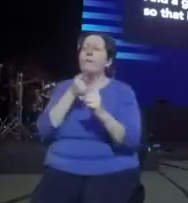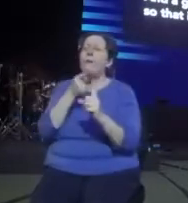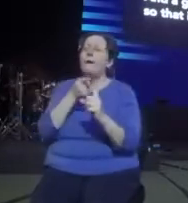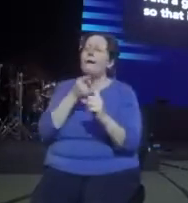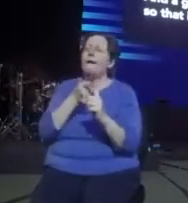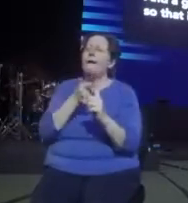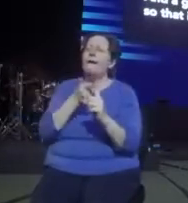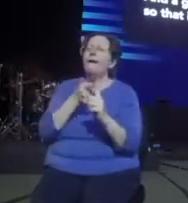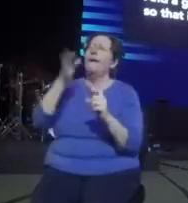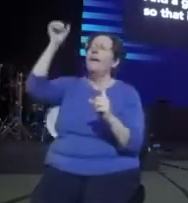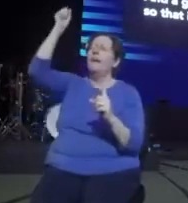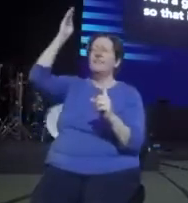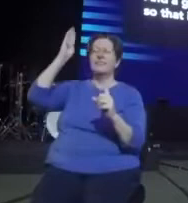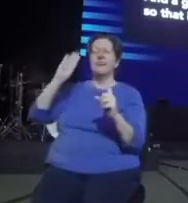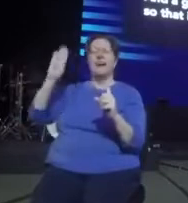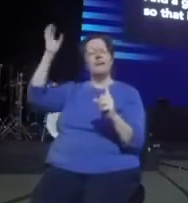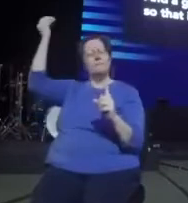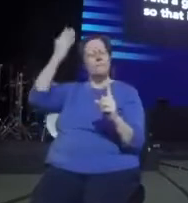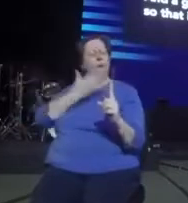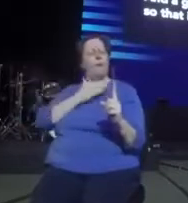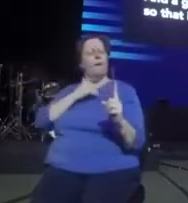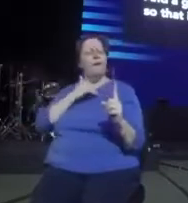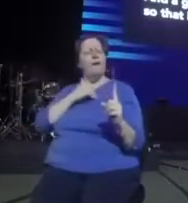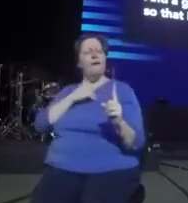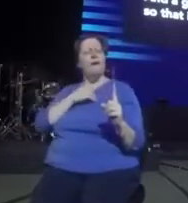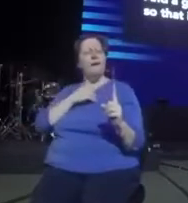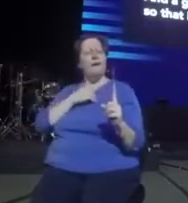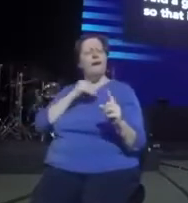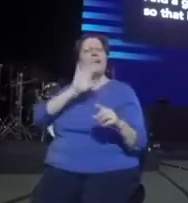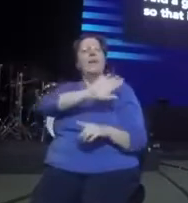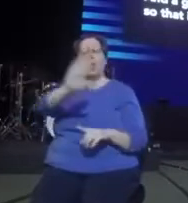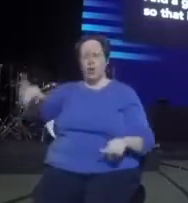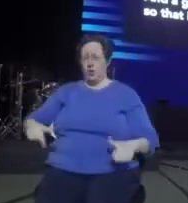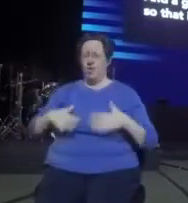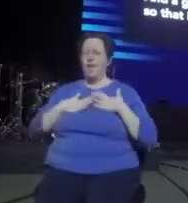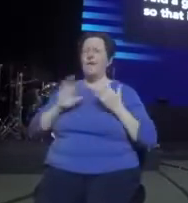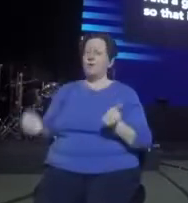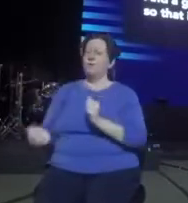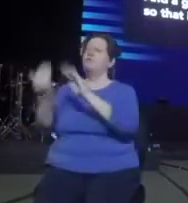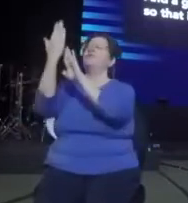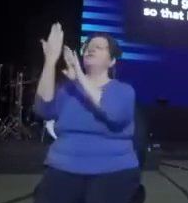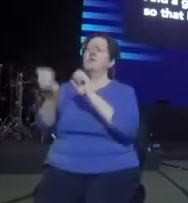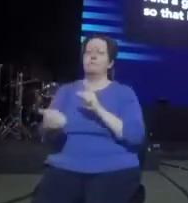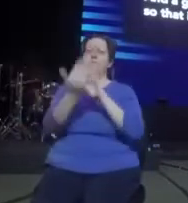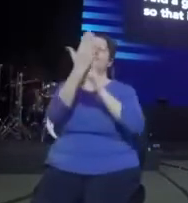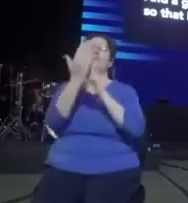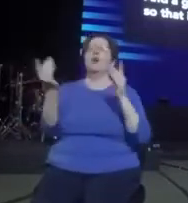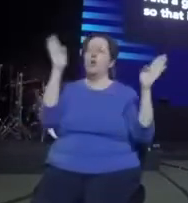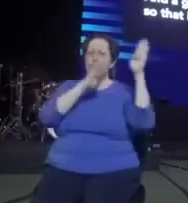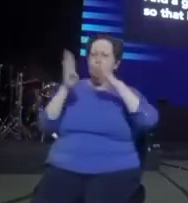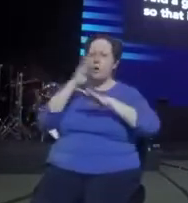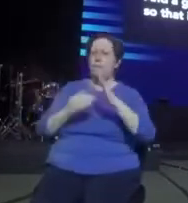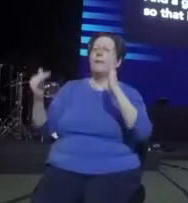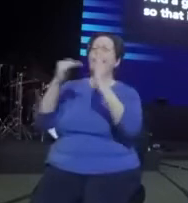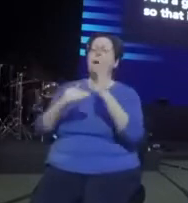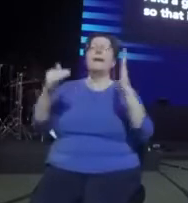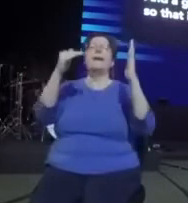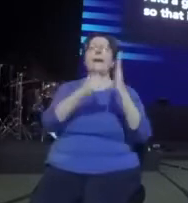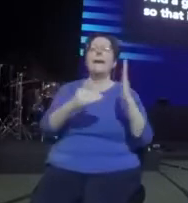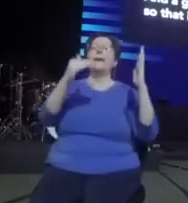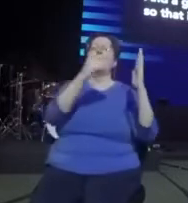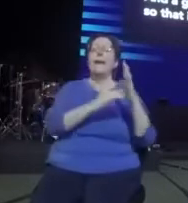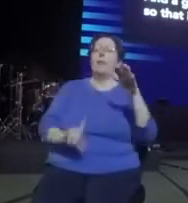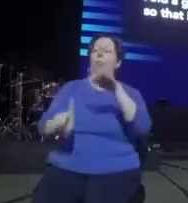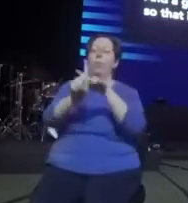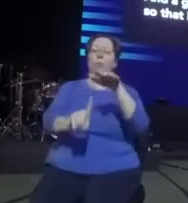pointing out to me, and I want to point it out to you, is that in your life, you're going to be facing troubles over and over and over